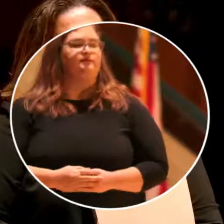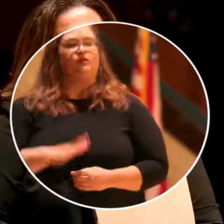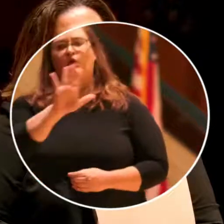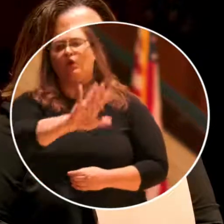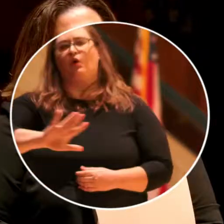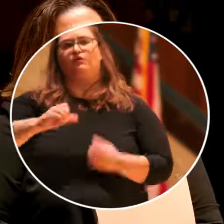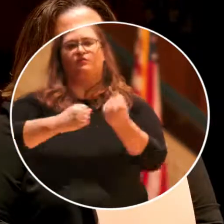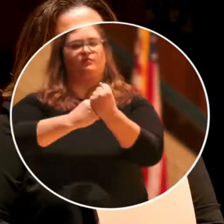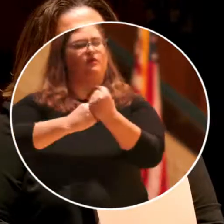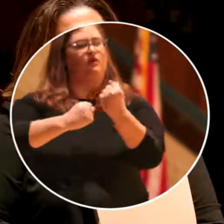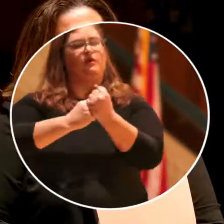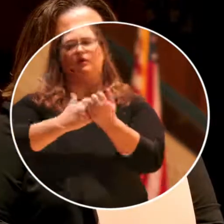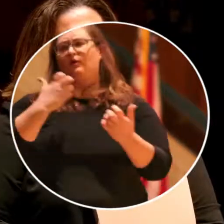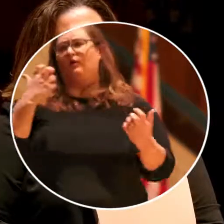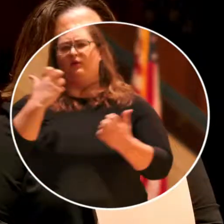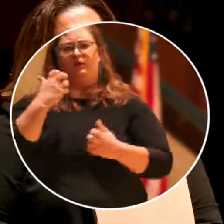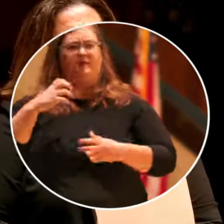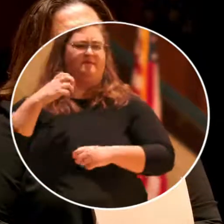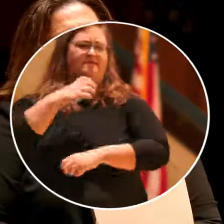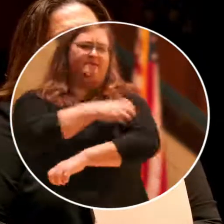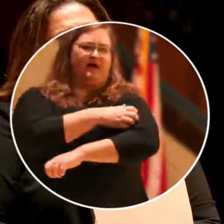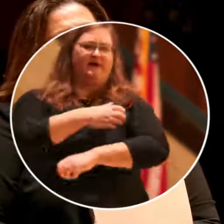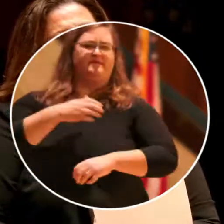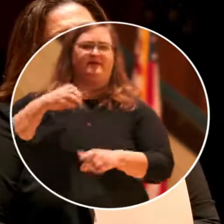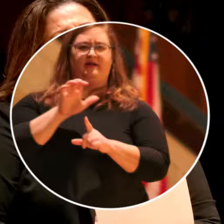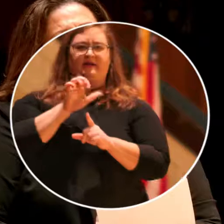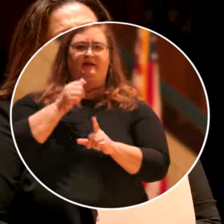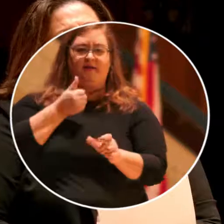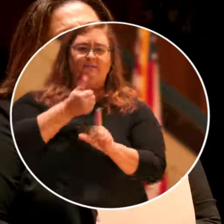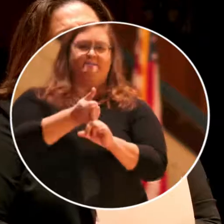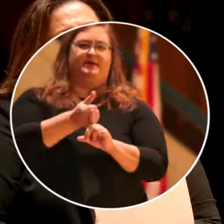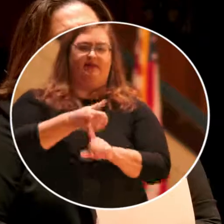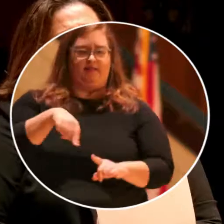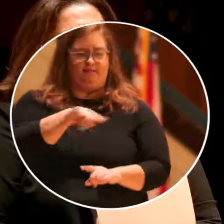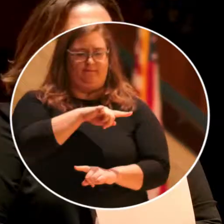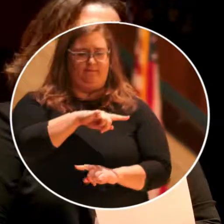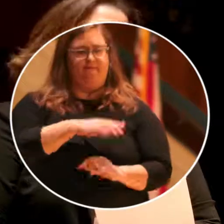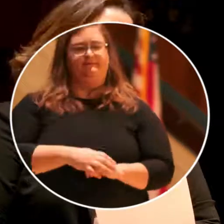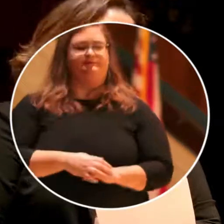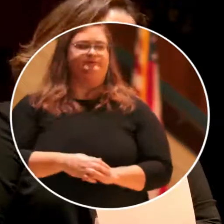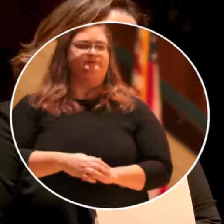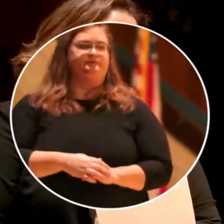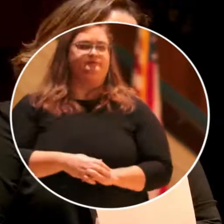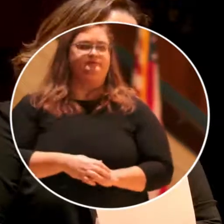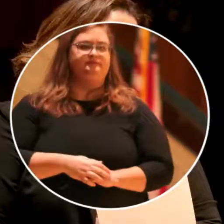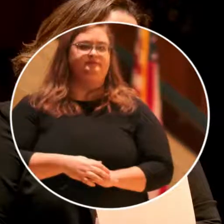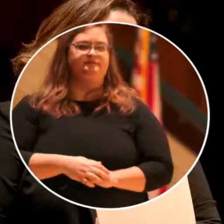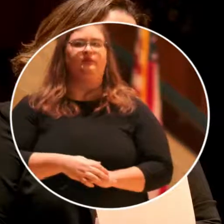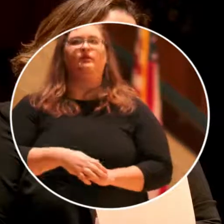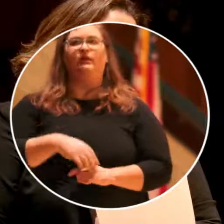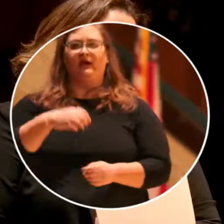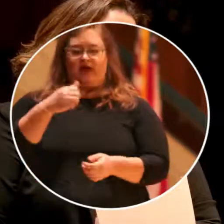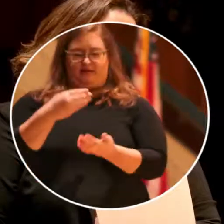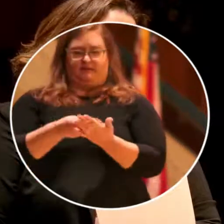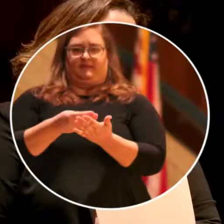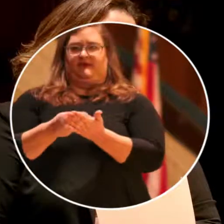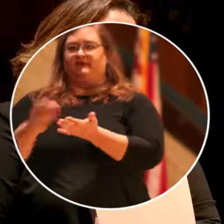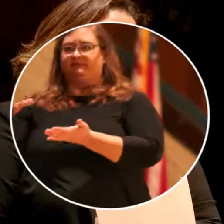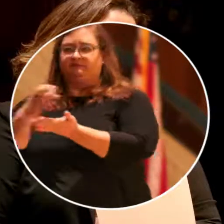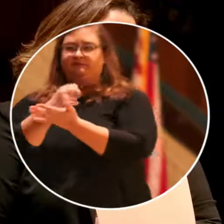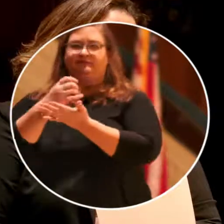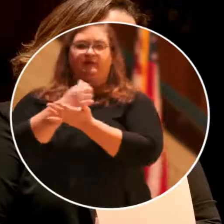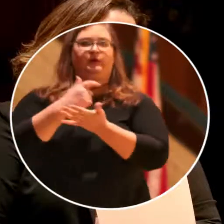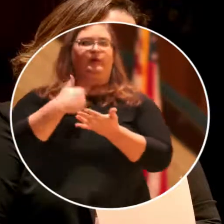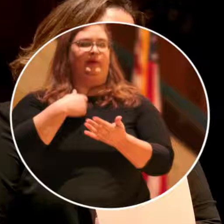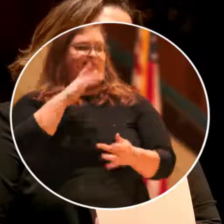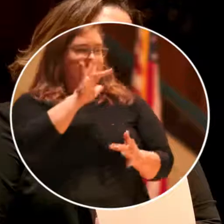immediate, and long-lasting impact. The stories told from this stage each year stay with our agency, and they connect with the work we